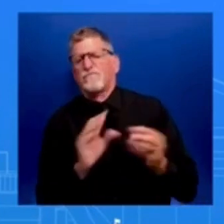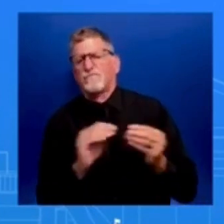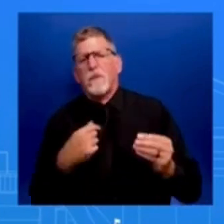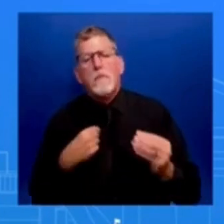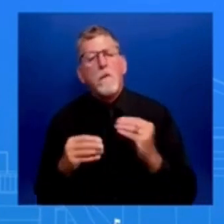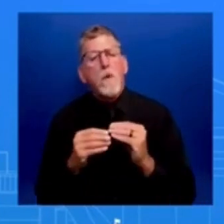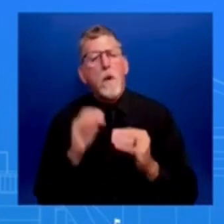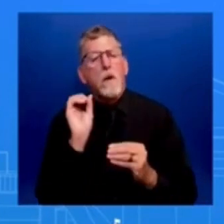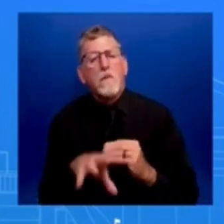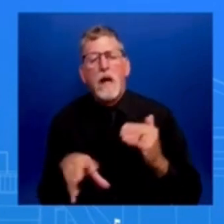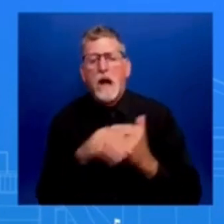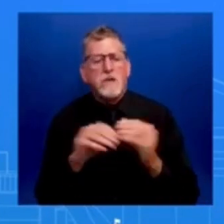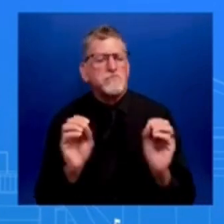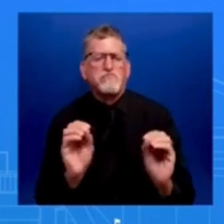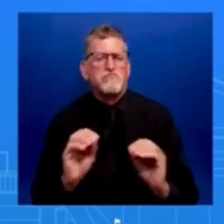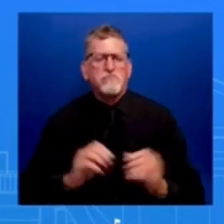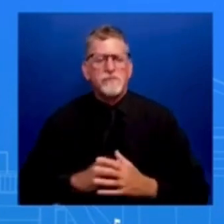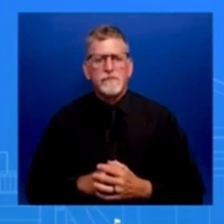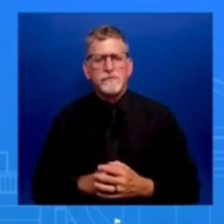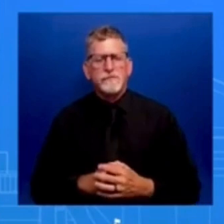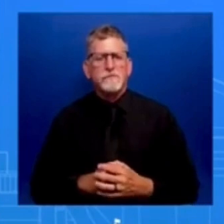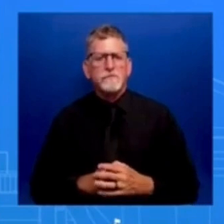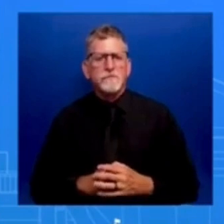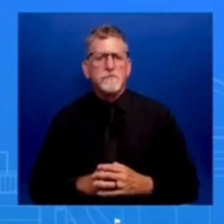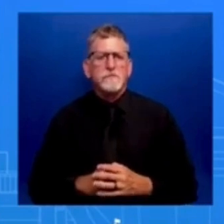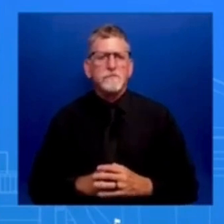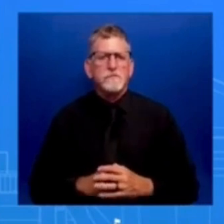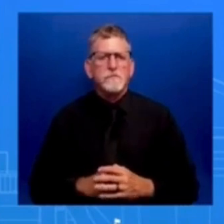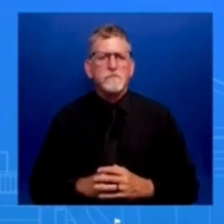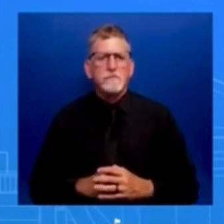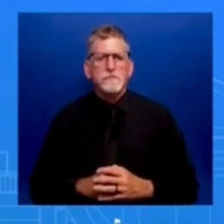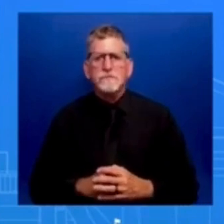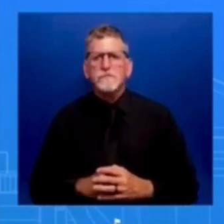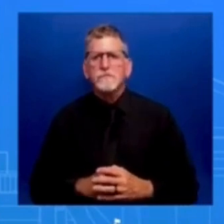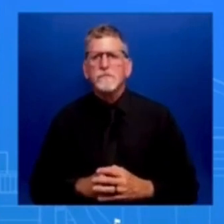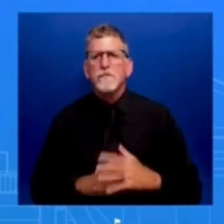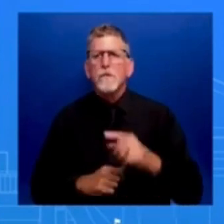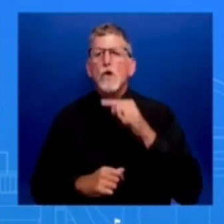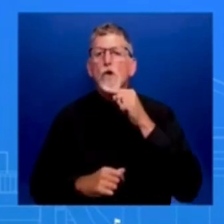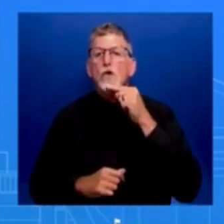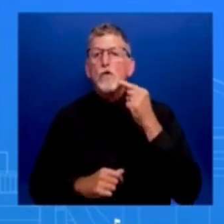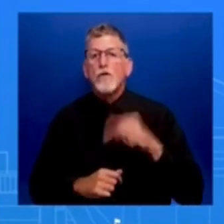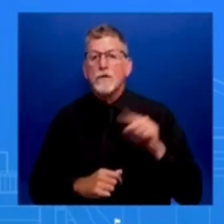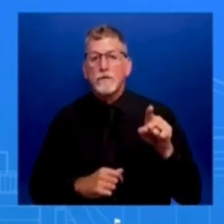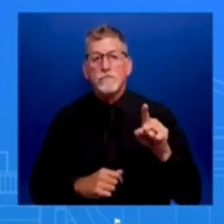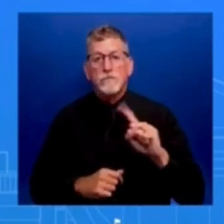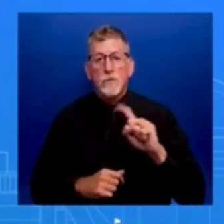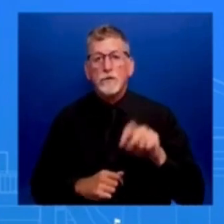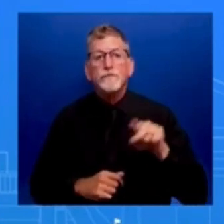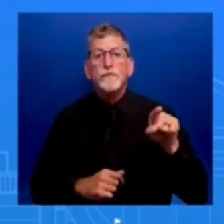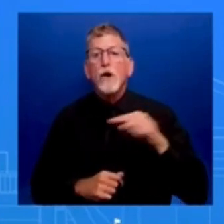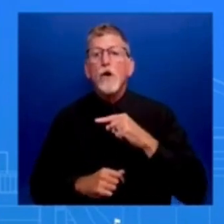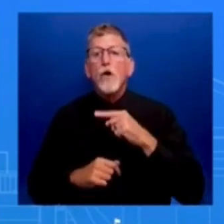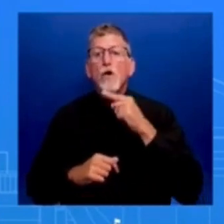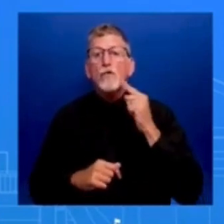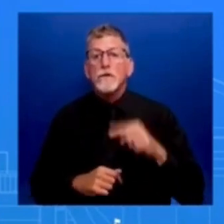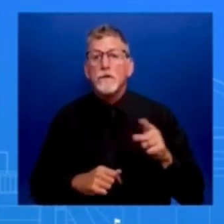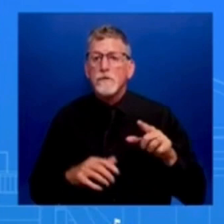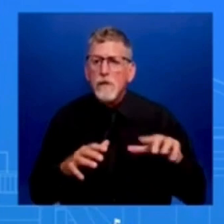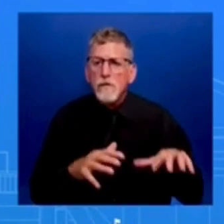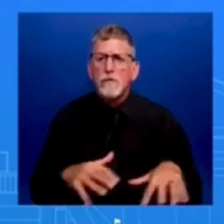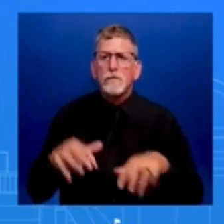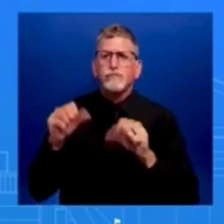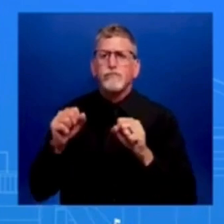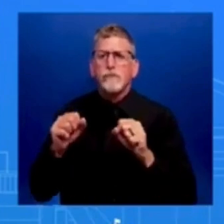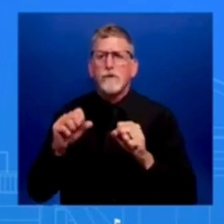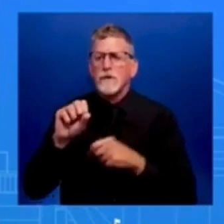Africa summit that Russia is hosting. What does that tell the White House about Prigozhin's standing in Russia